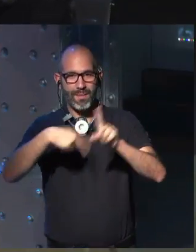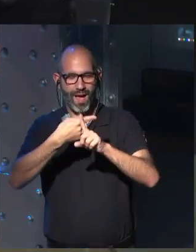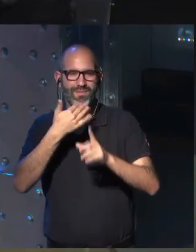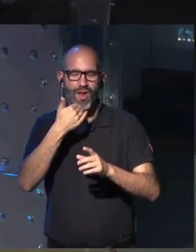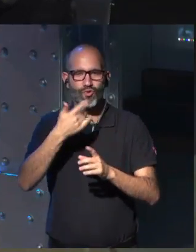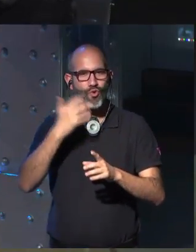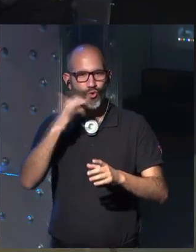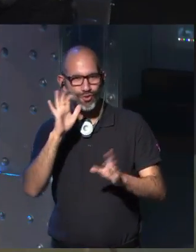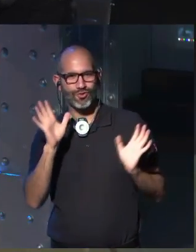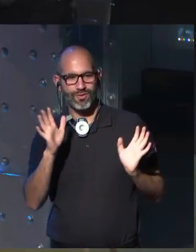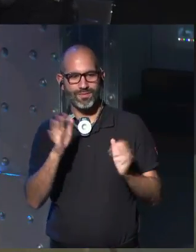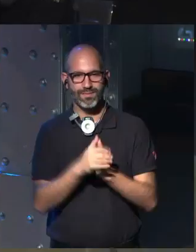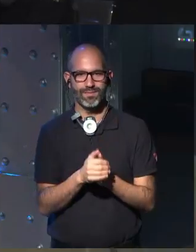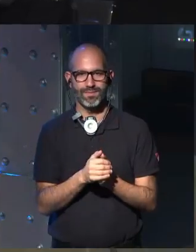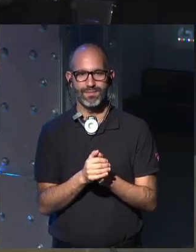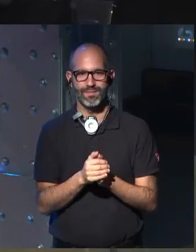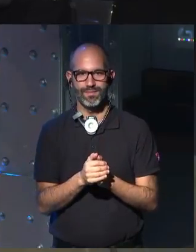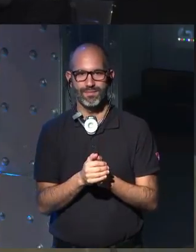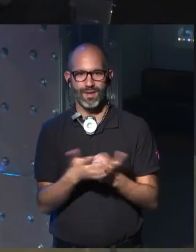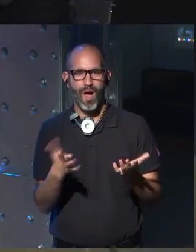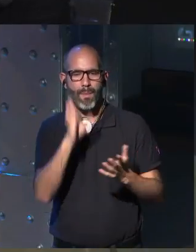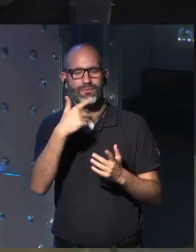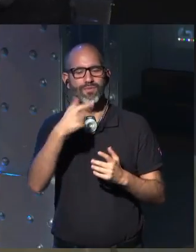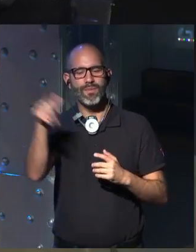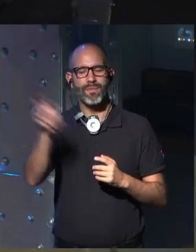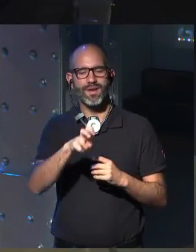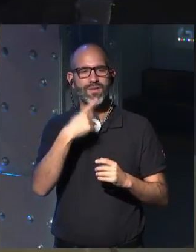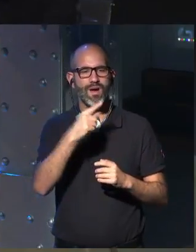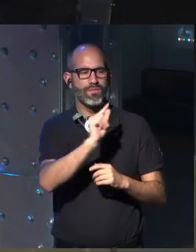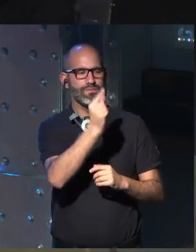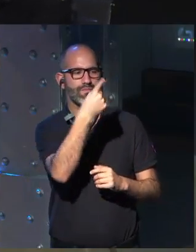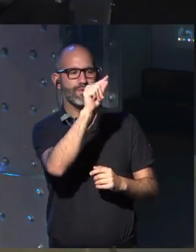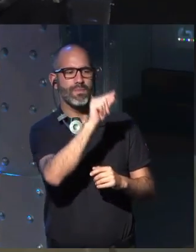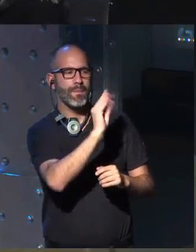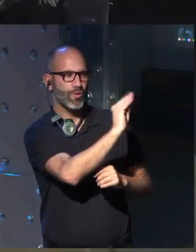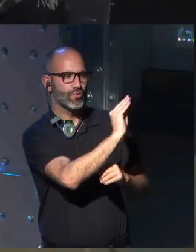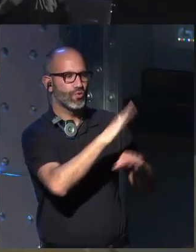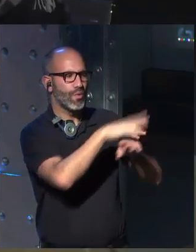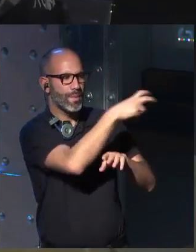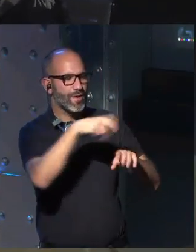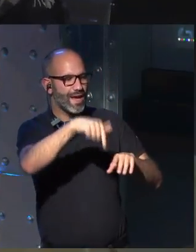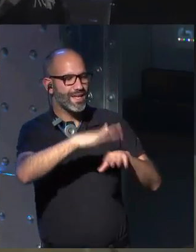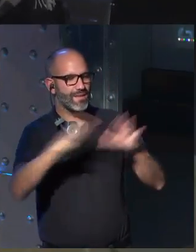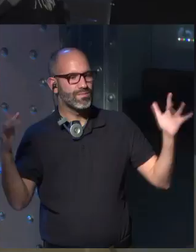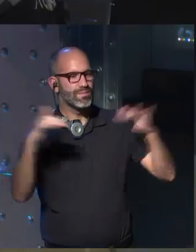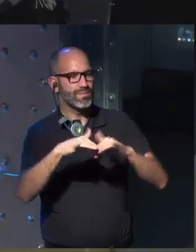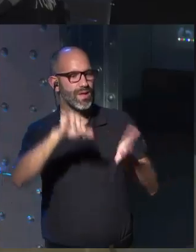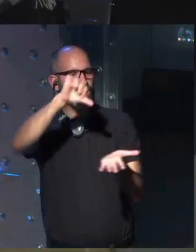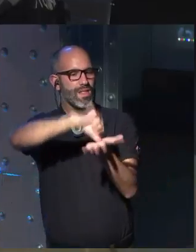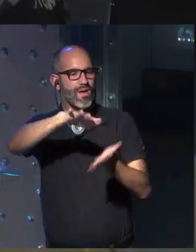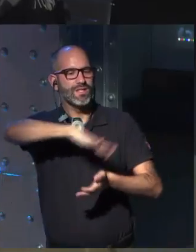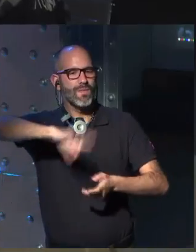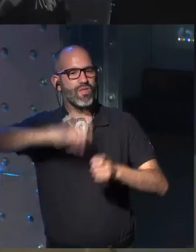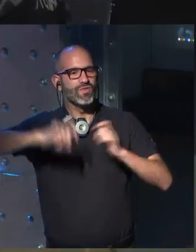journalist. You have to be a curious person by nature. Why are we all here, Greg? Tell us, what do you think of this? What has brought you to the Madrid